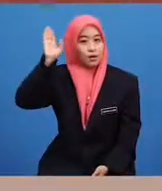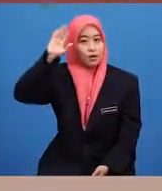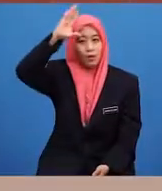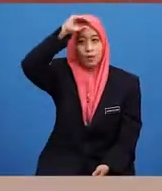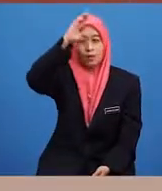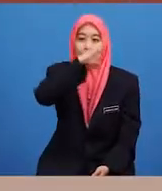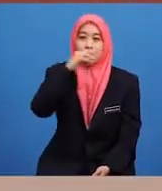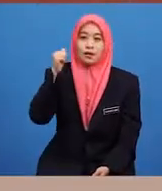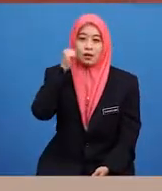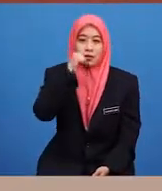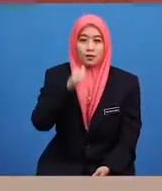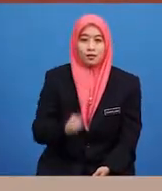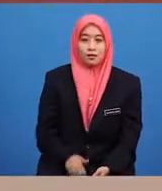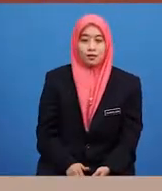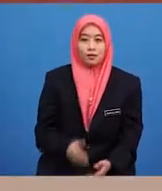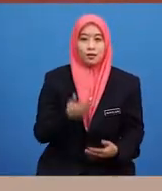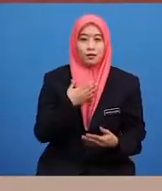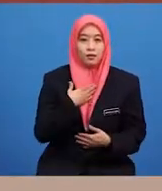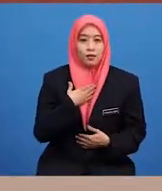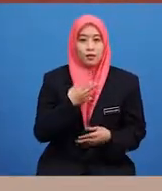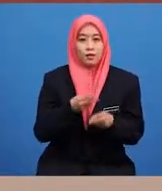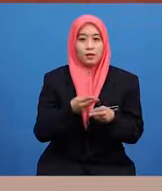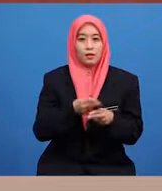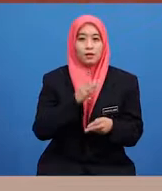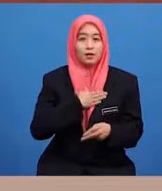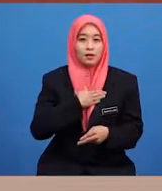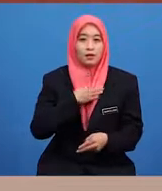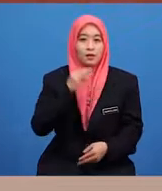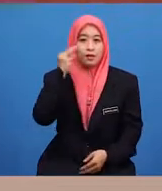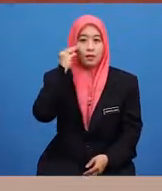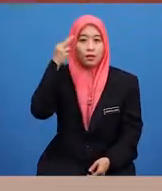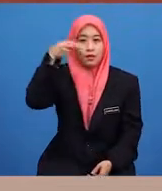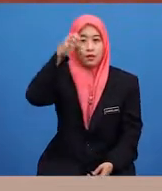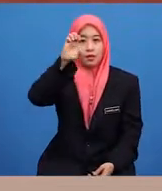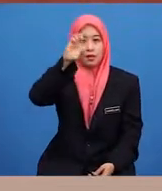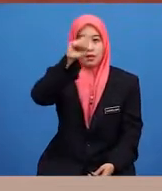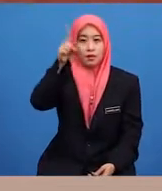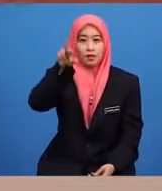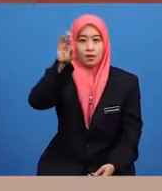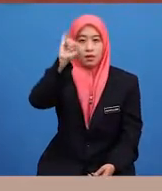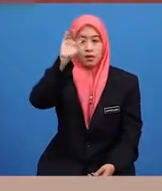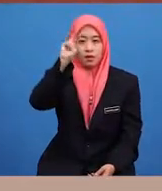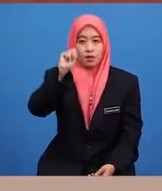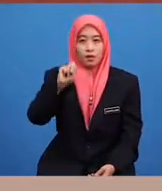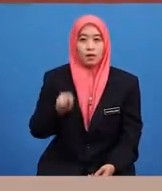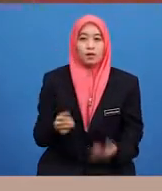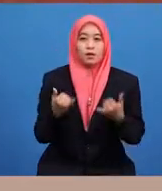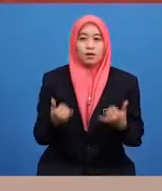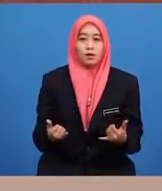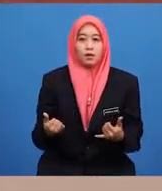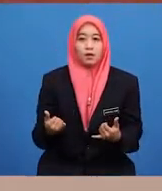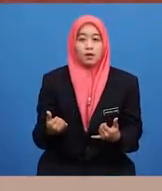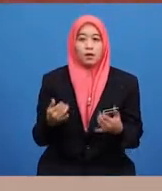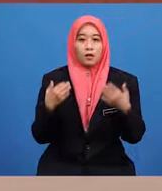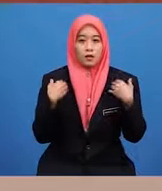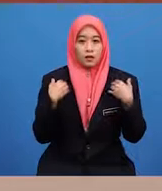boys and girls. My name is Miss Hazrin, and today we meet again in another interesting